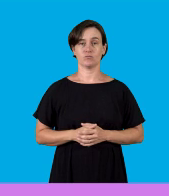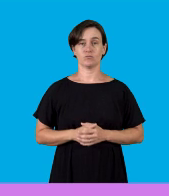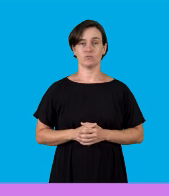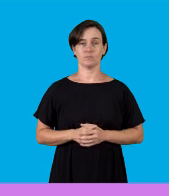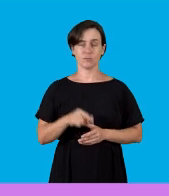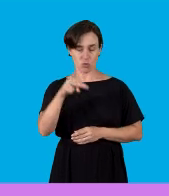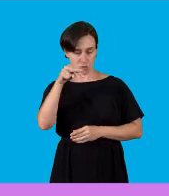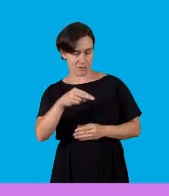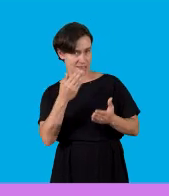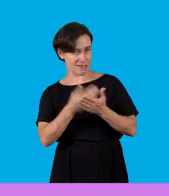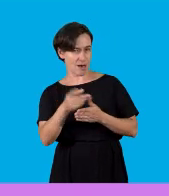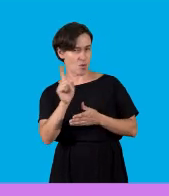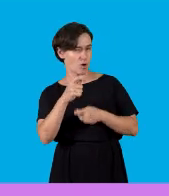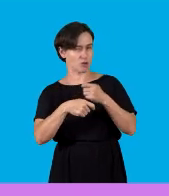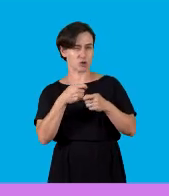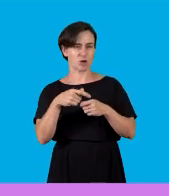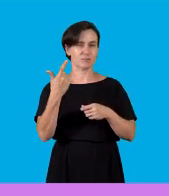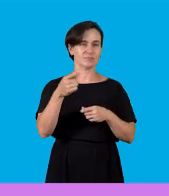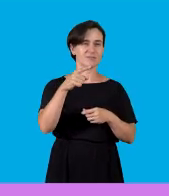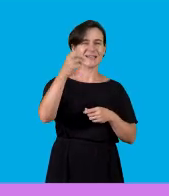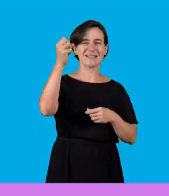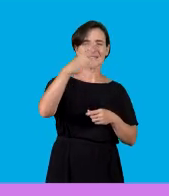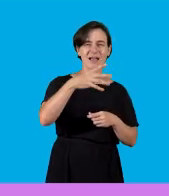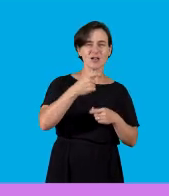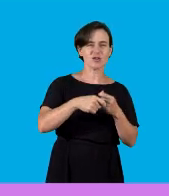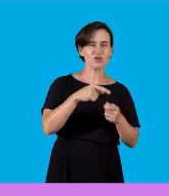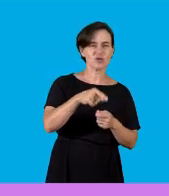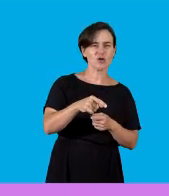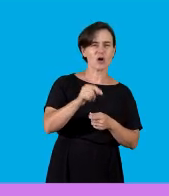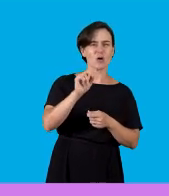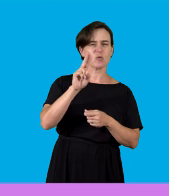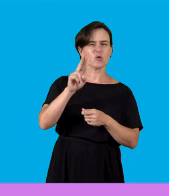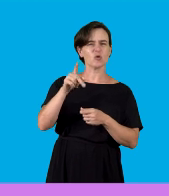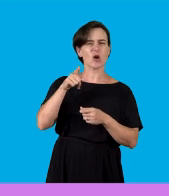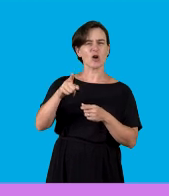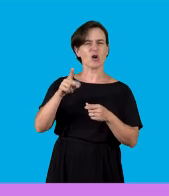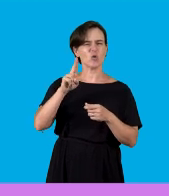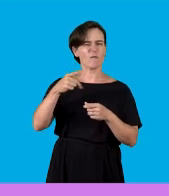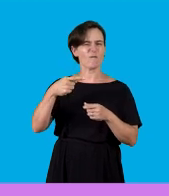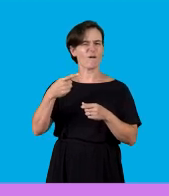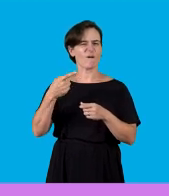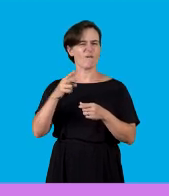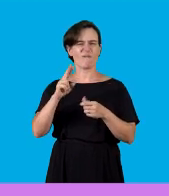can see the following stores. We've got the Sun store, the U4 cheap store, furniture show,